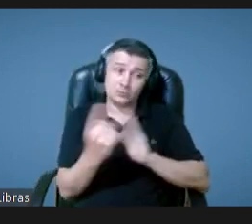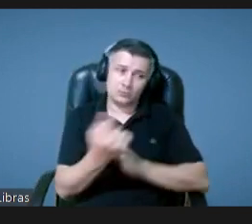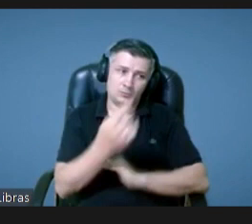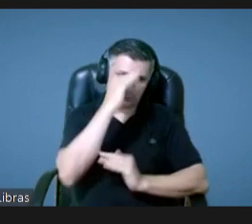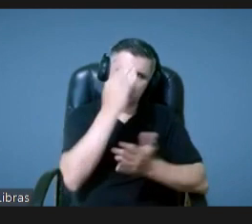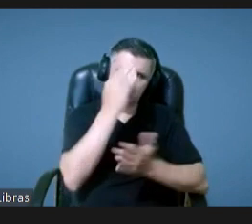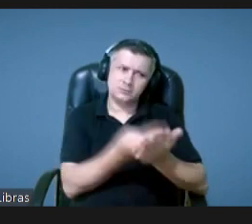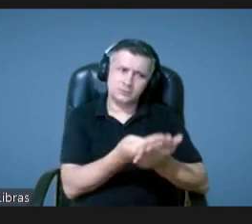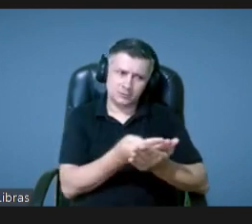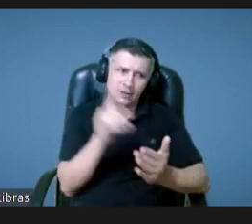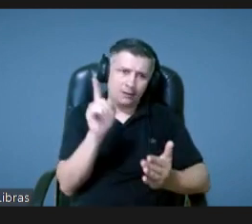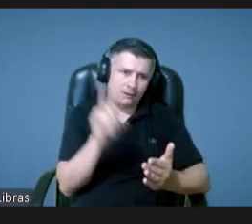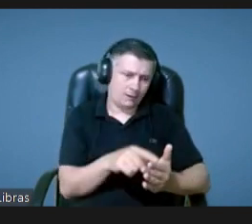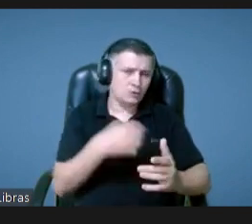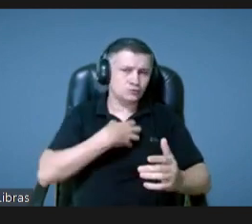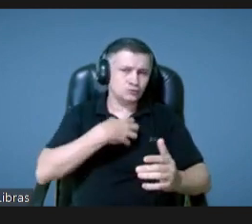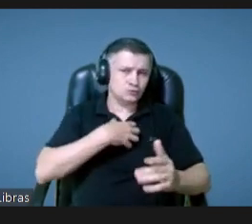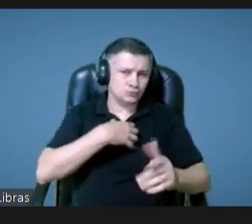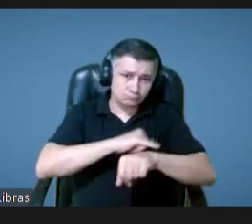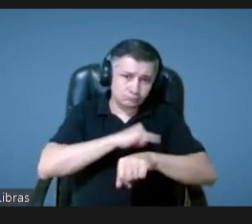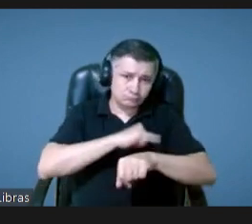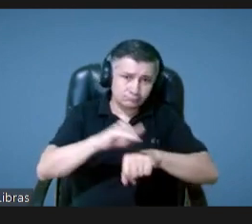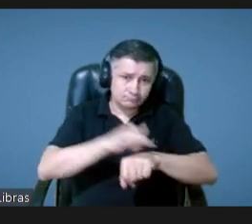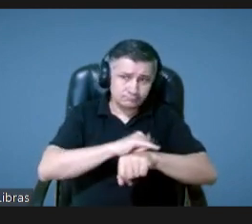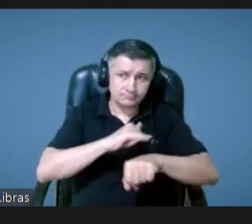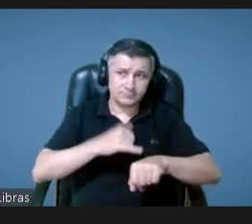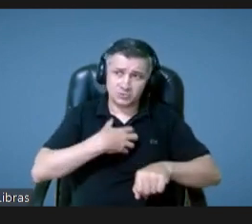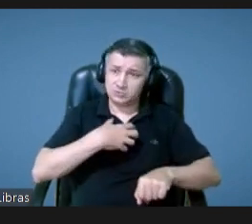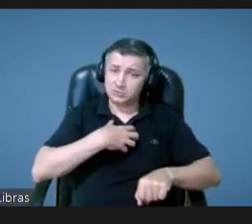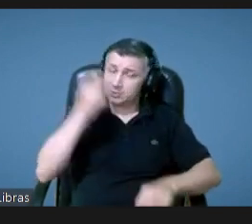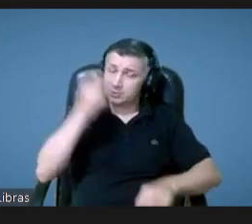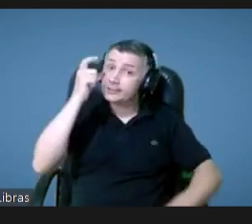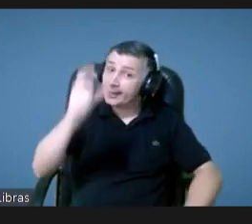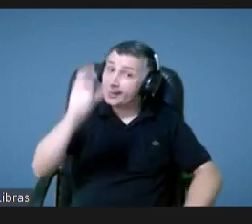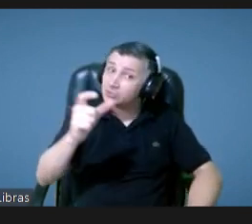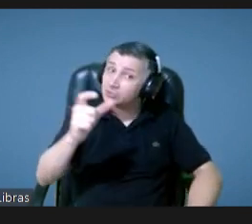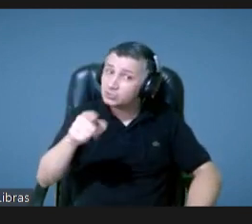20%, and we believe that this is a